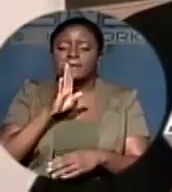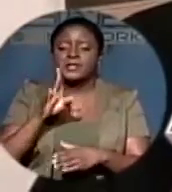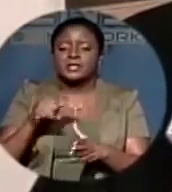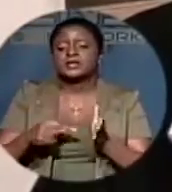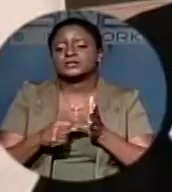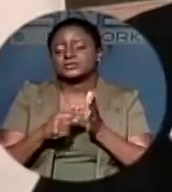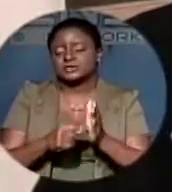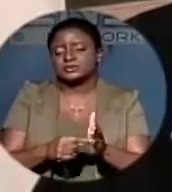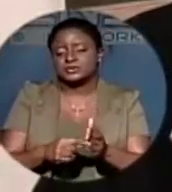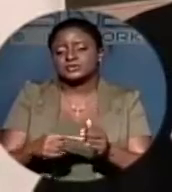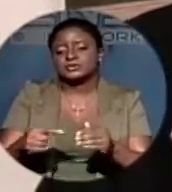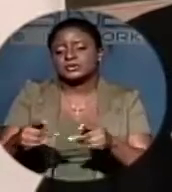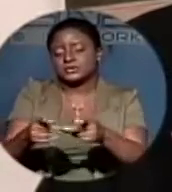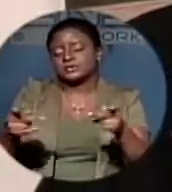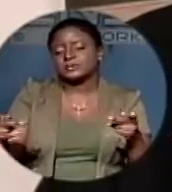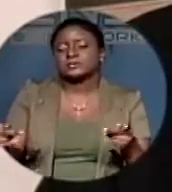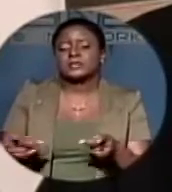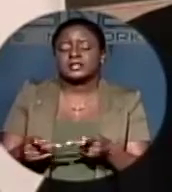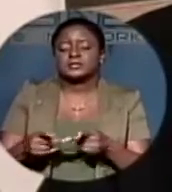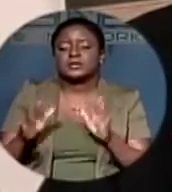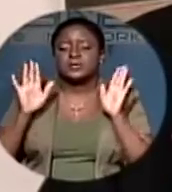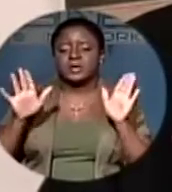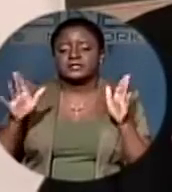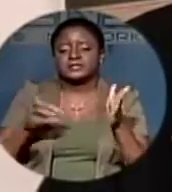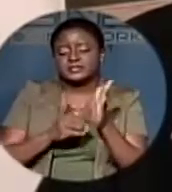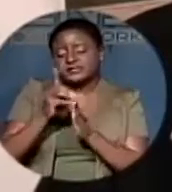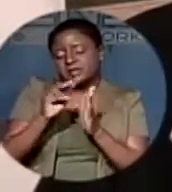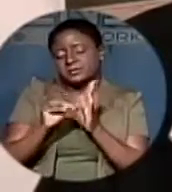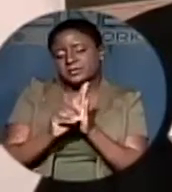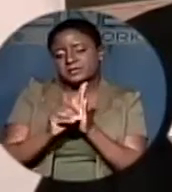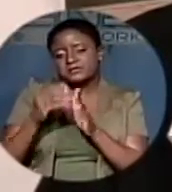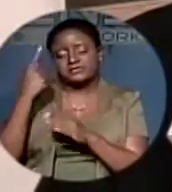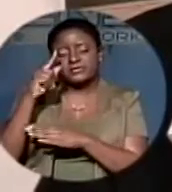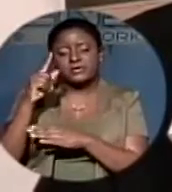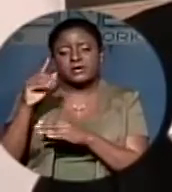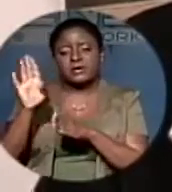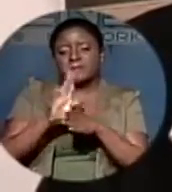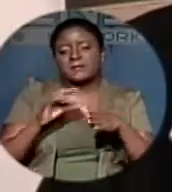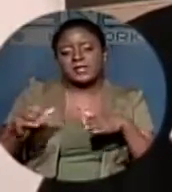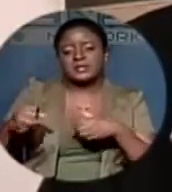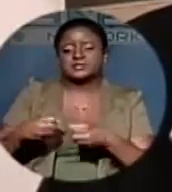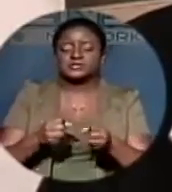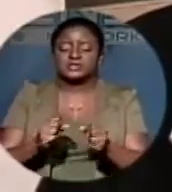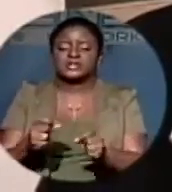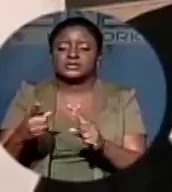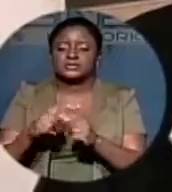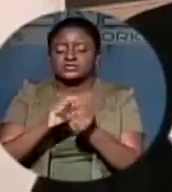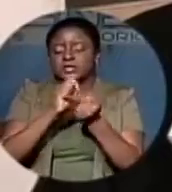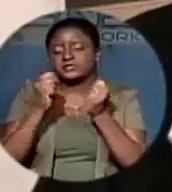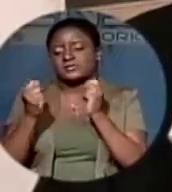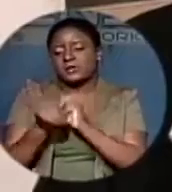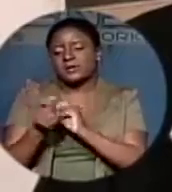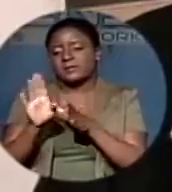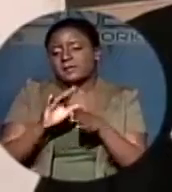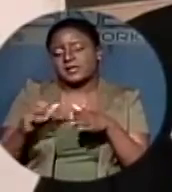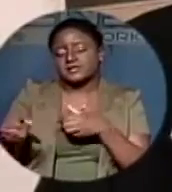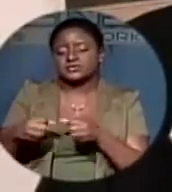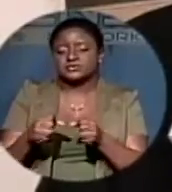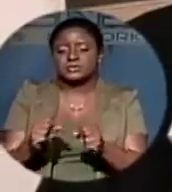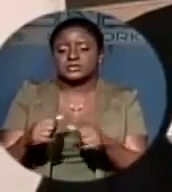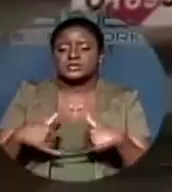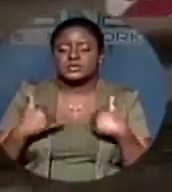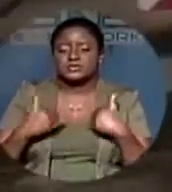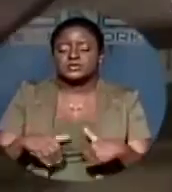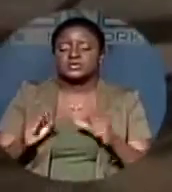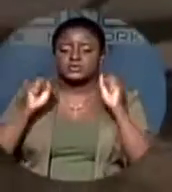so this is going to be a wonderful development for Bay Street. It's going to transform Bay Street in some serious ways. Youth, Sports and Culture Minister Charles